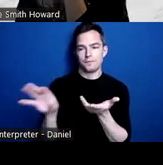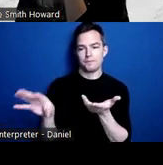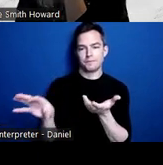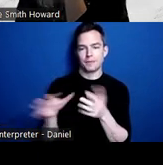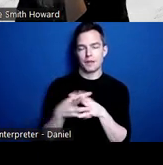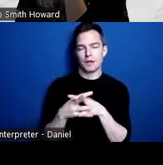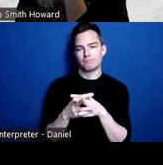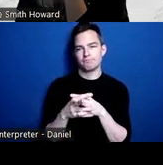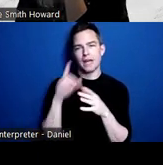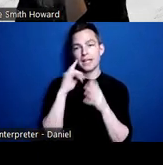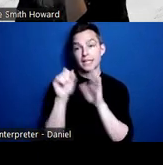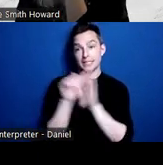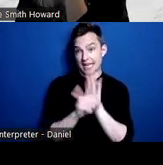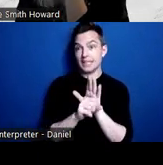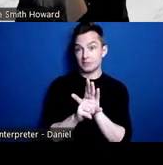I think the state